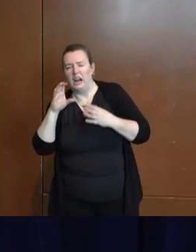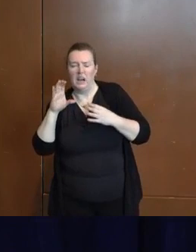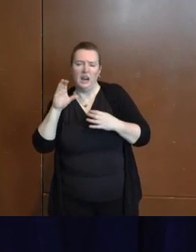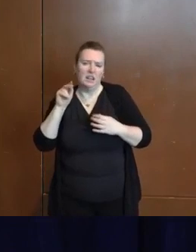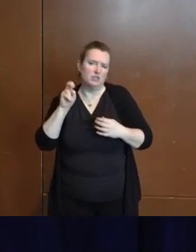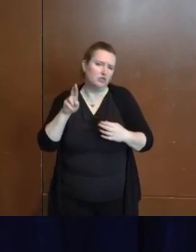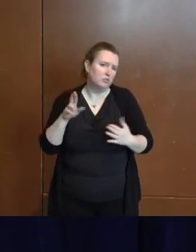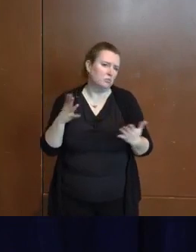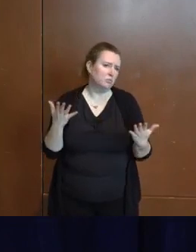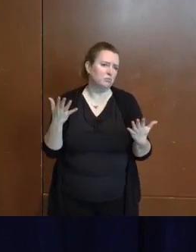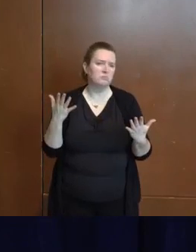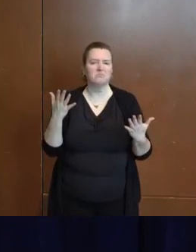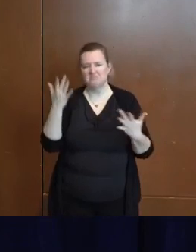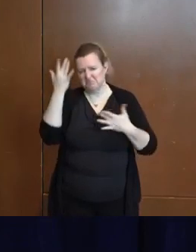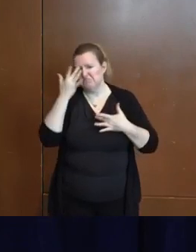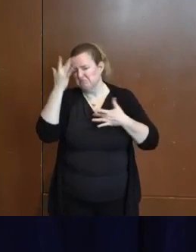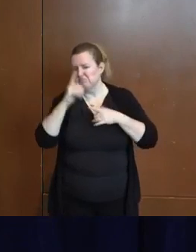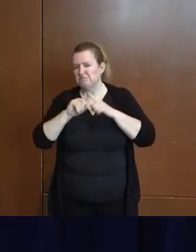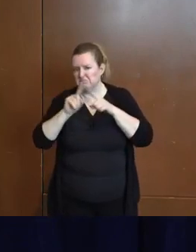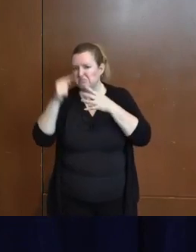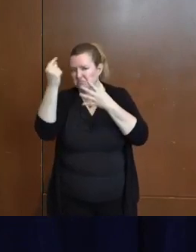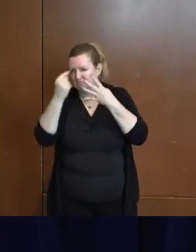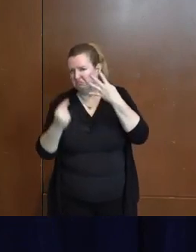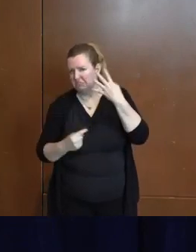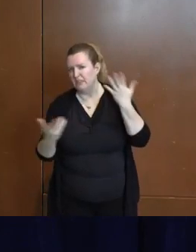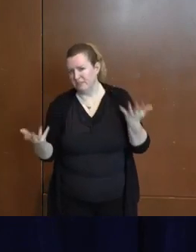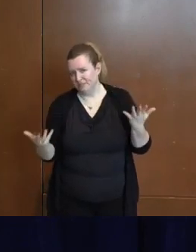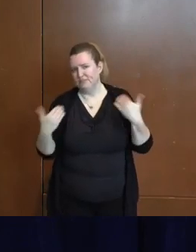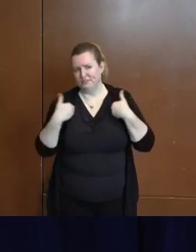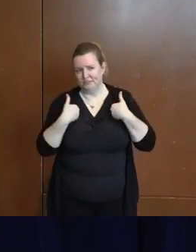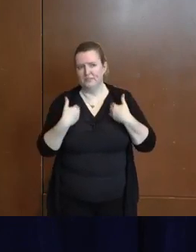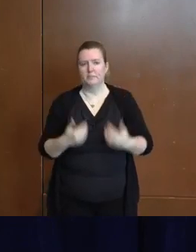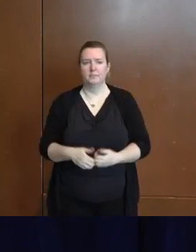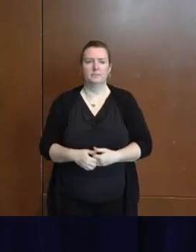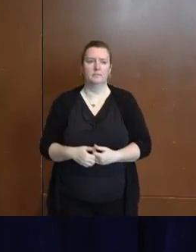still under investigation for their full medical histories.